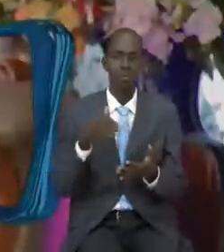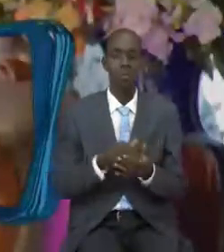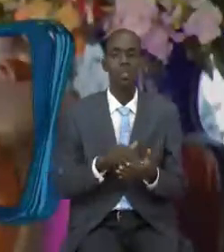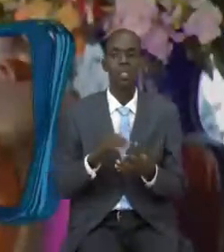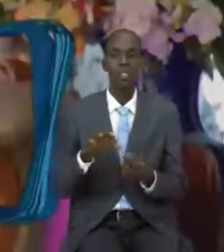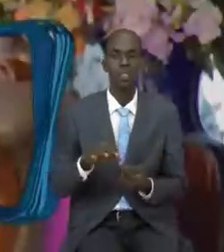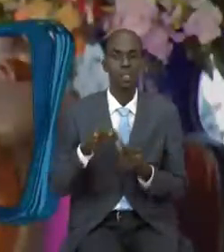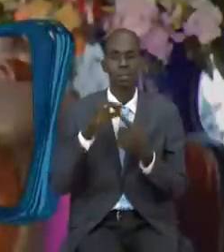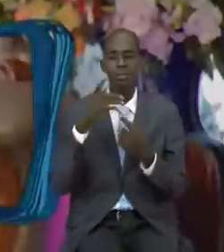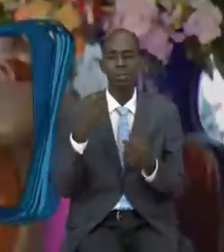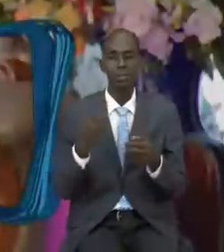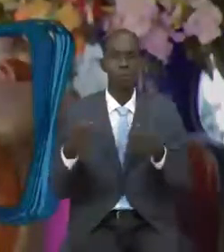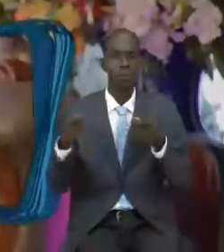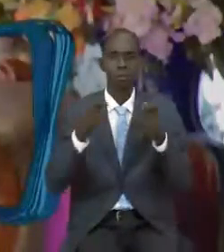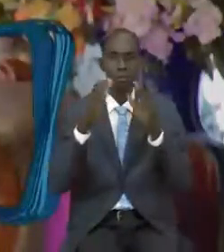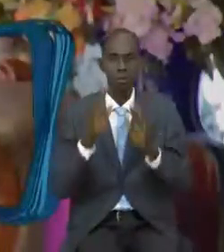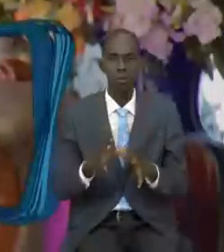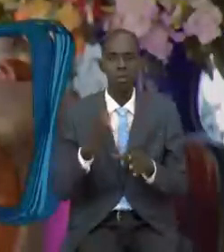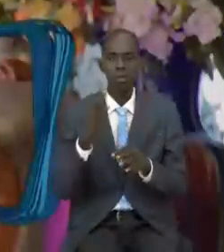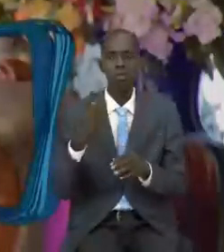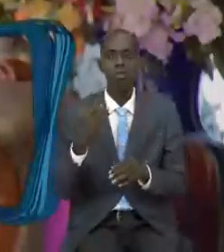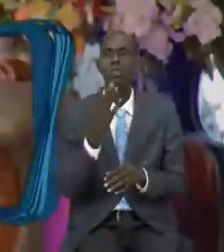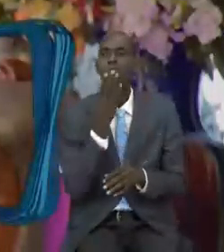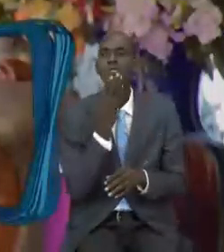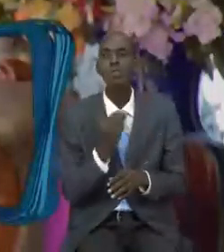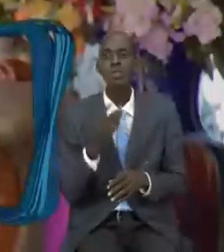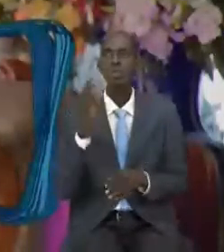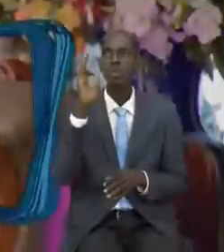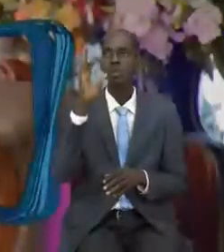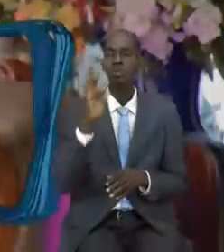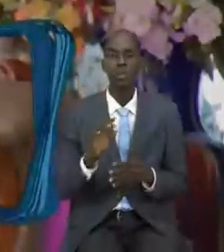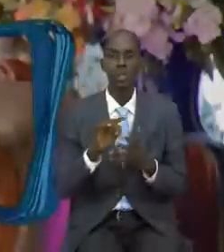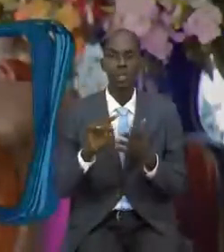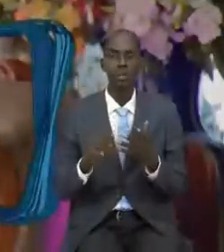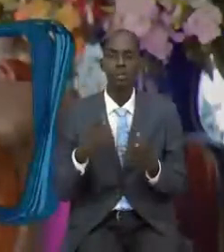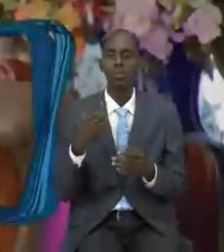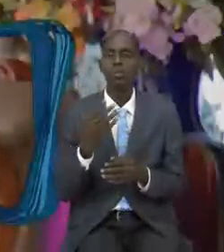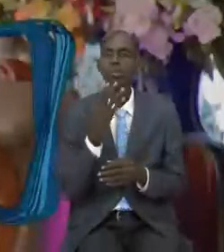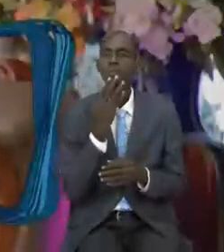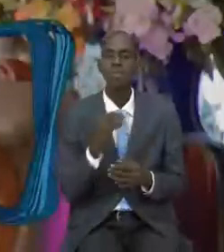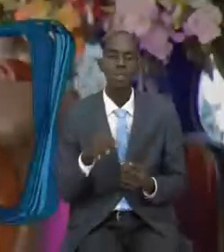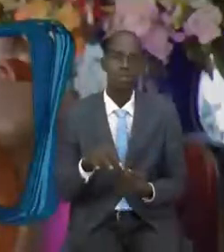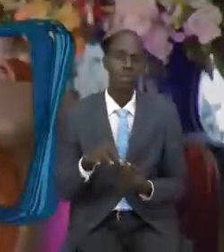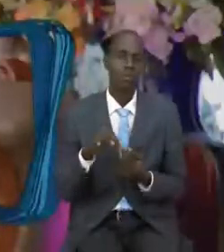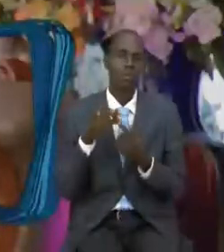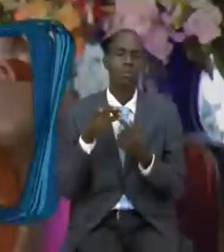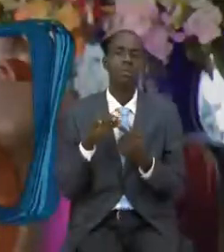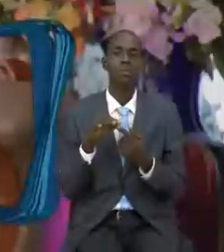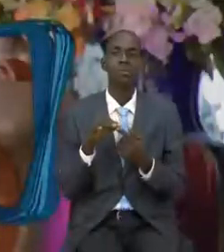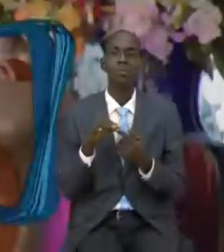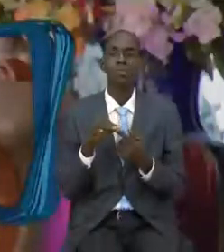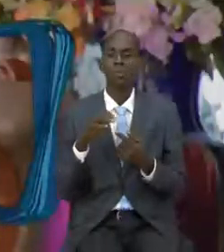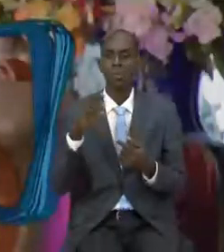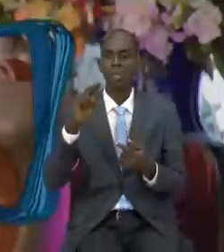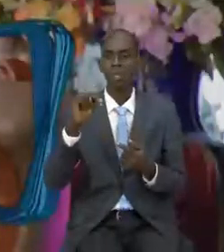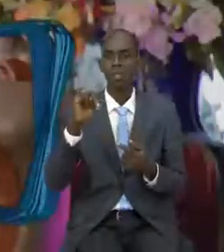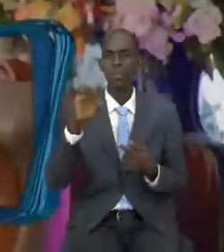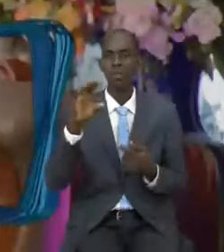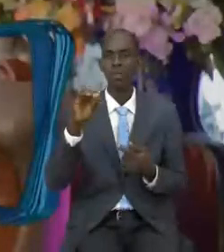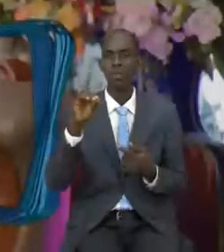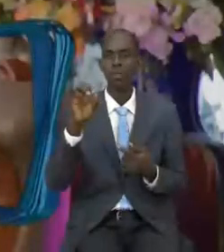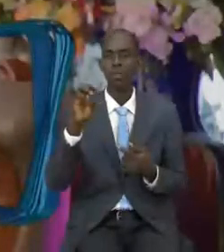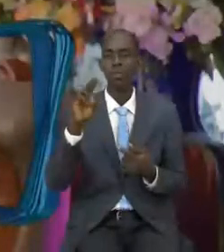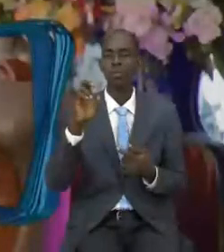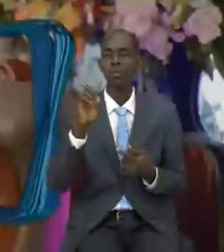Jews, the leader of the Jews, the preacher among the Jews, except in Nicodemus be born